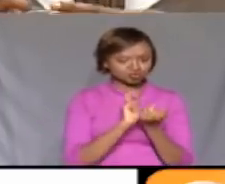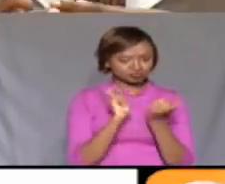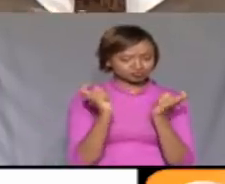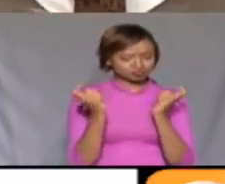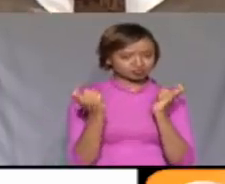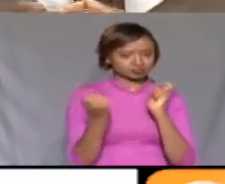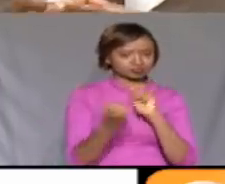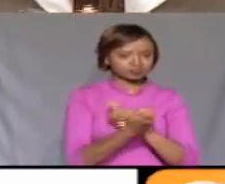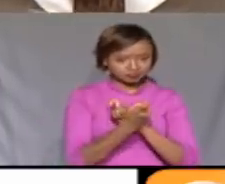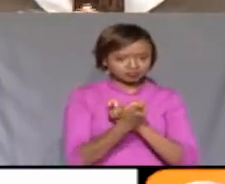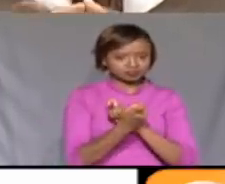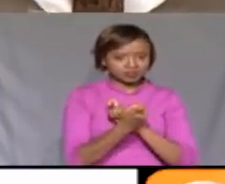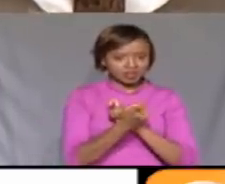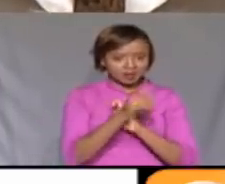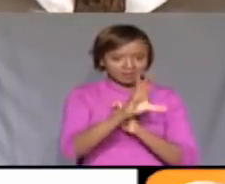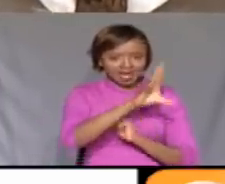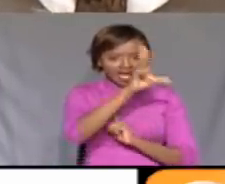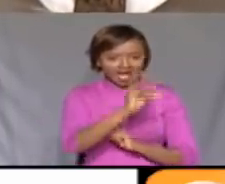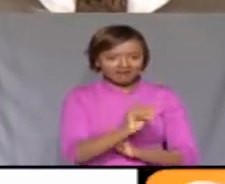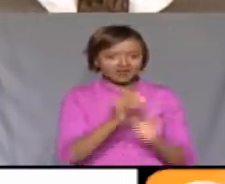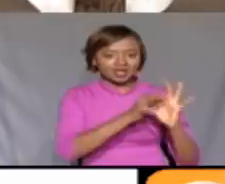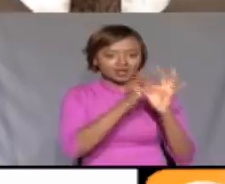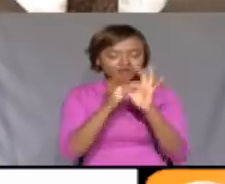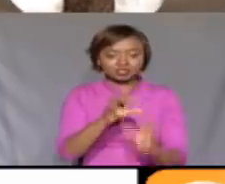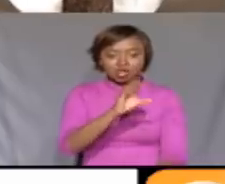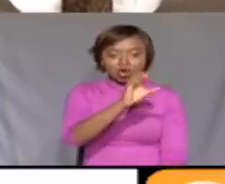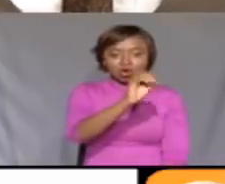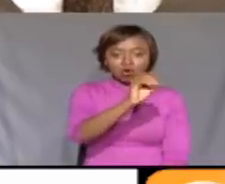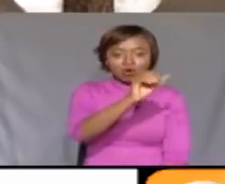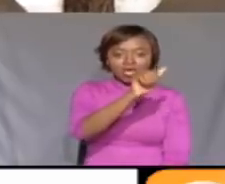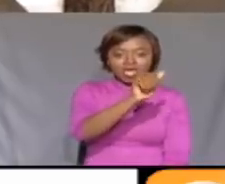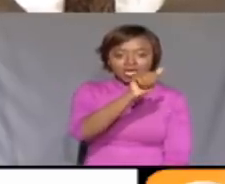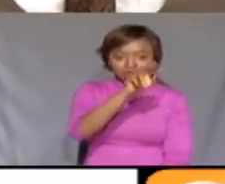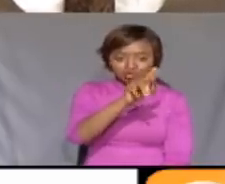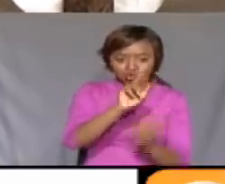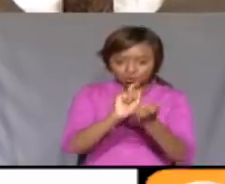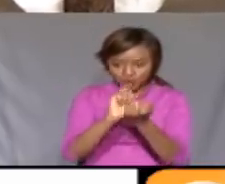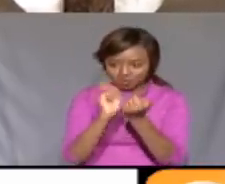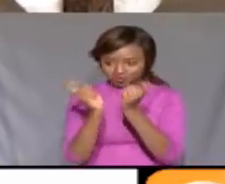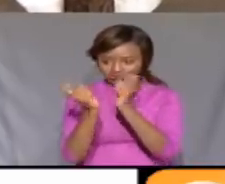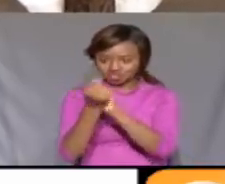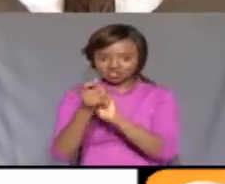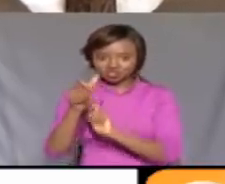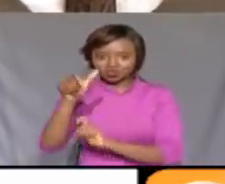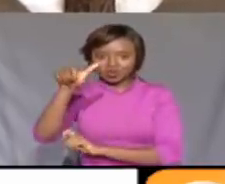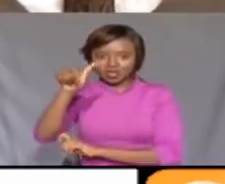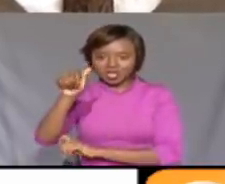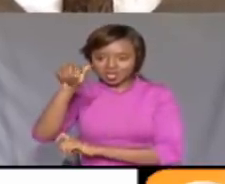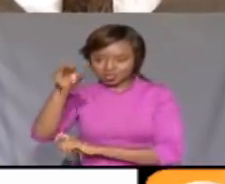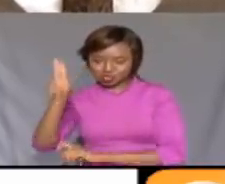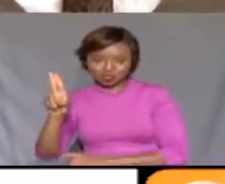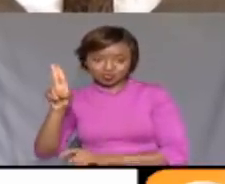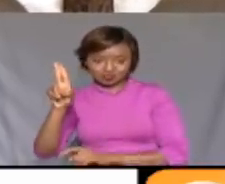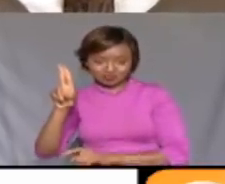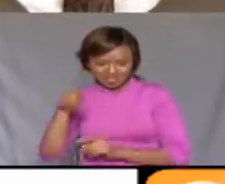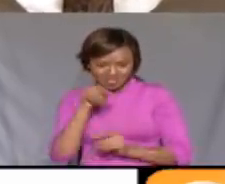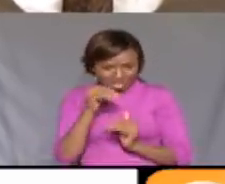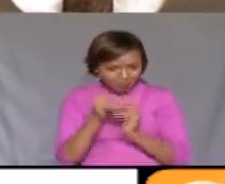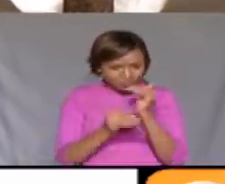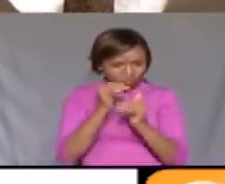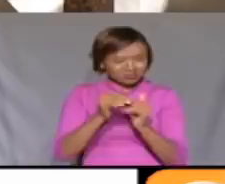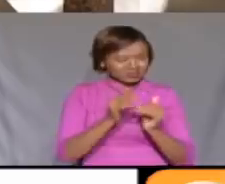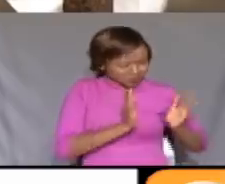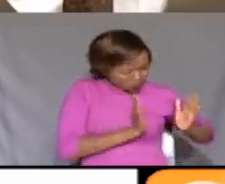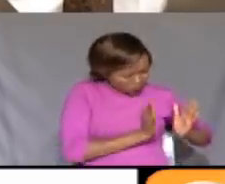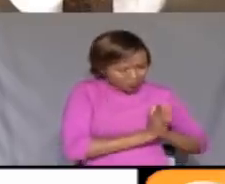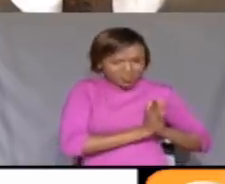the Organization of African Unity, OAU, into the African Union, AU.